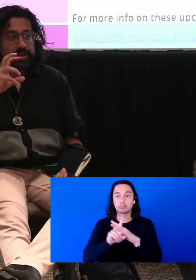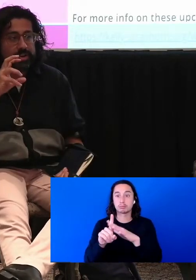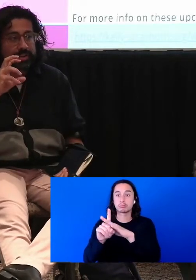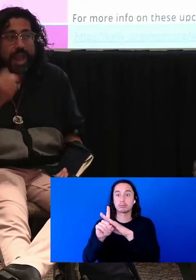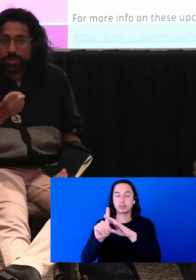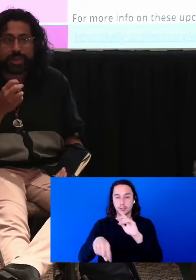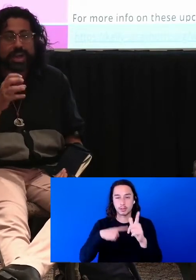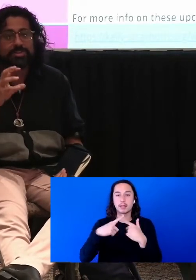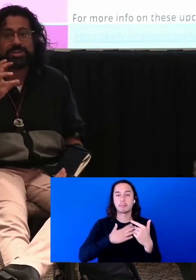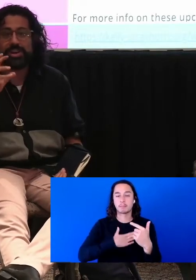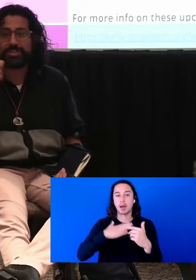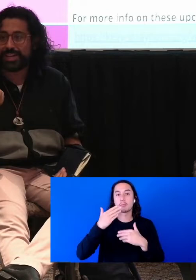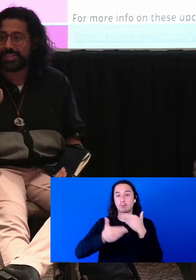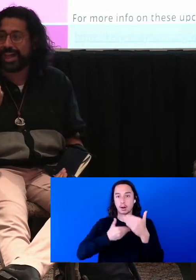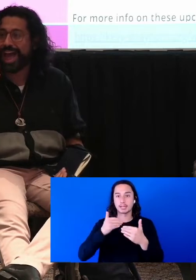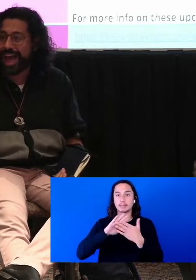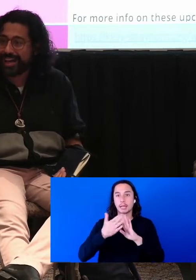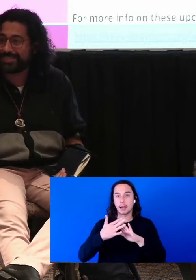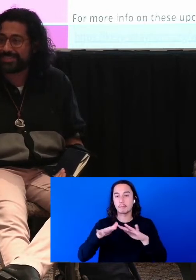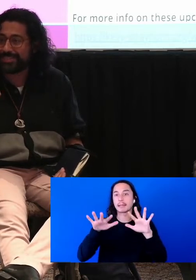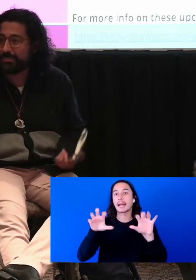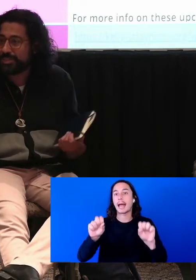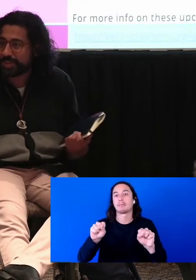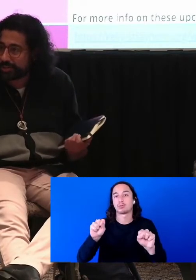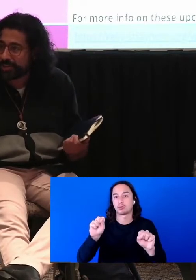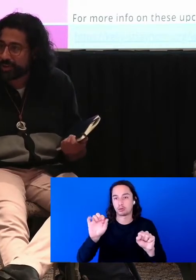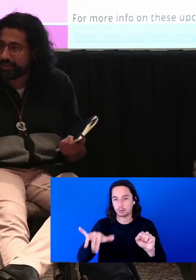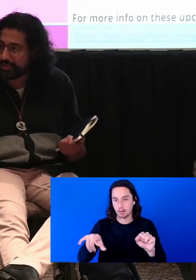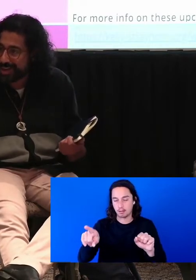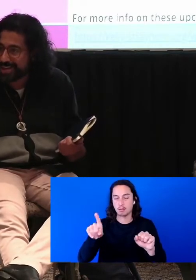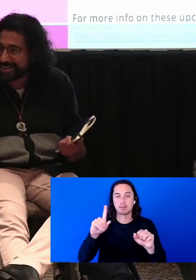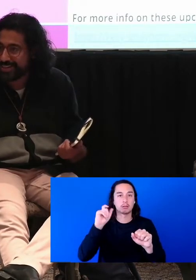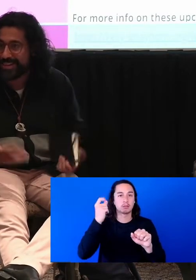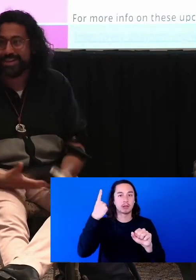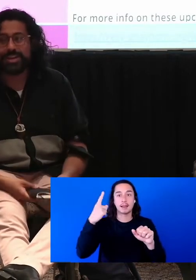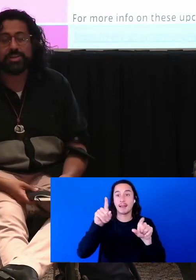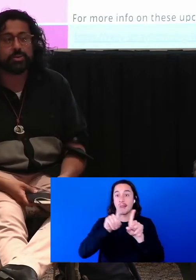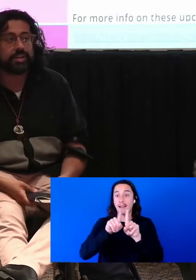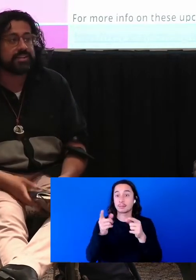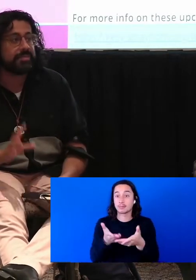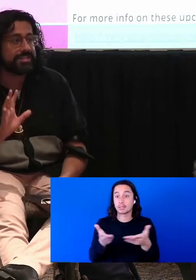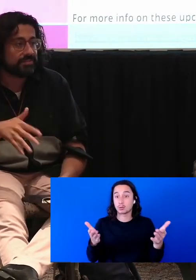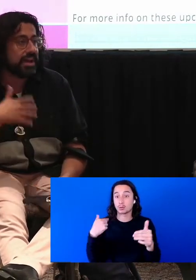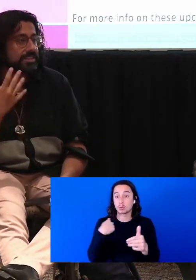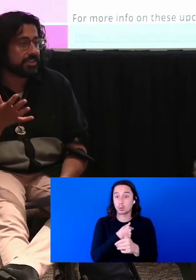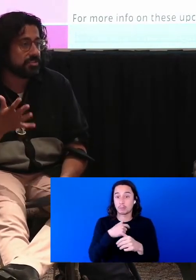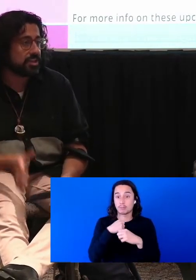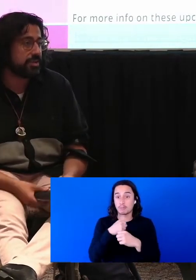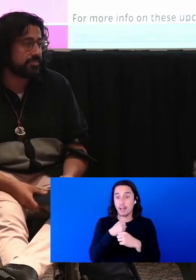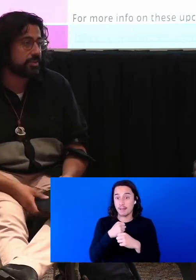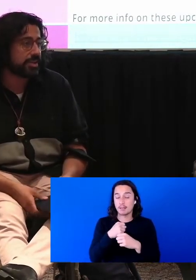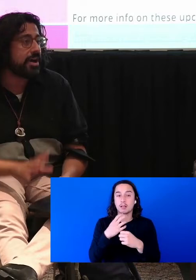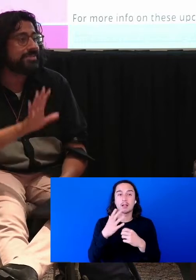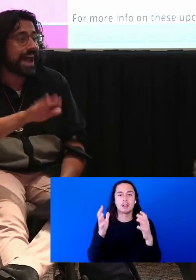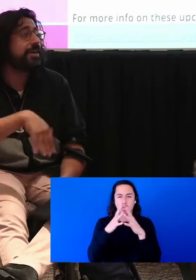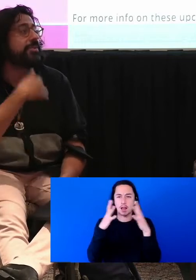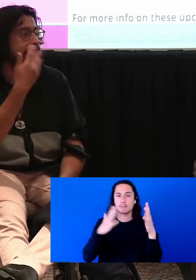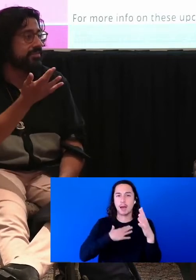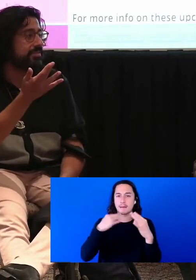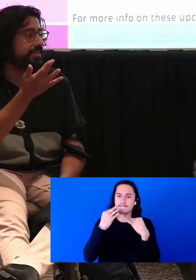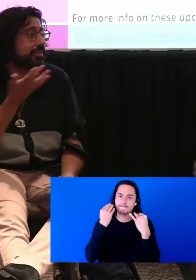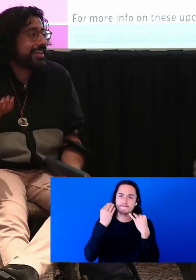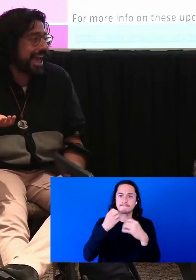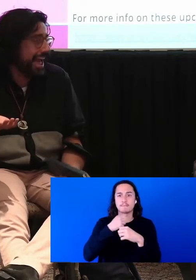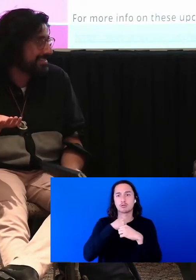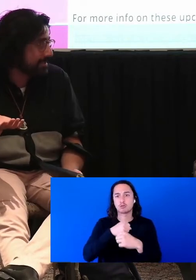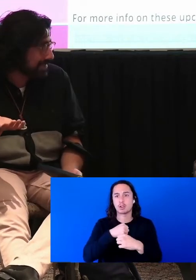has become trying to capture that, trying to understand that as the material that we've made. And so a lot of my devising and generative work comes out